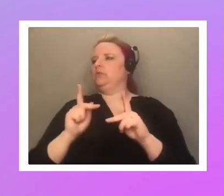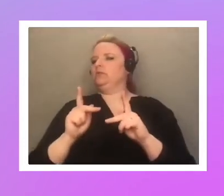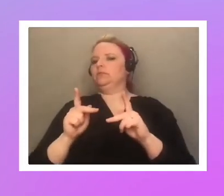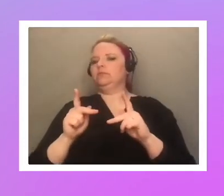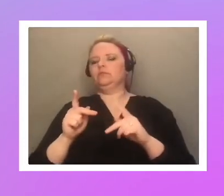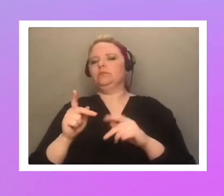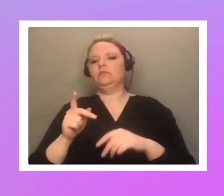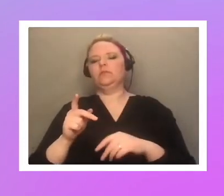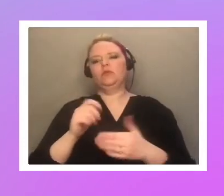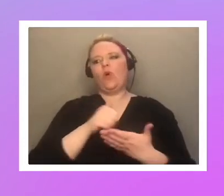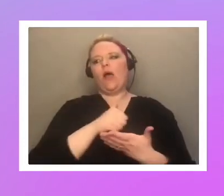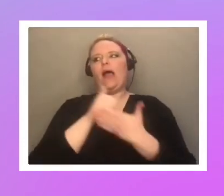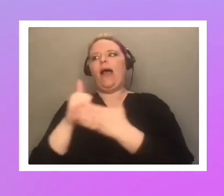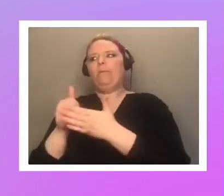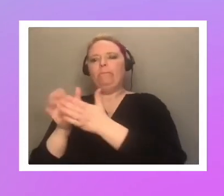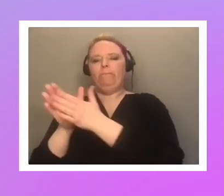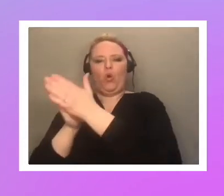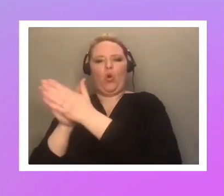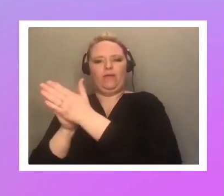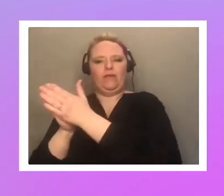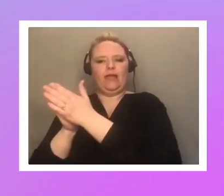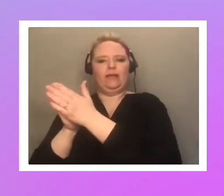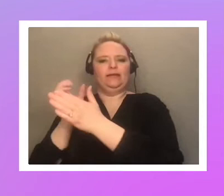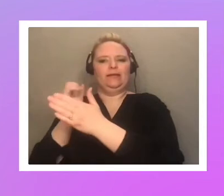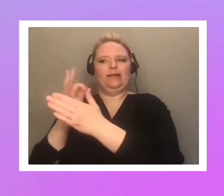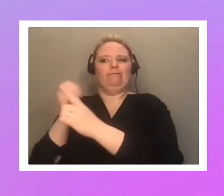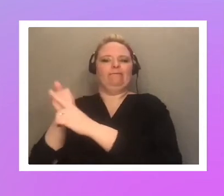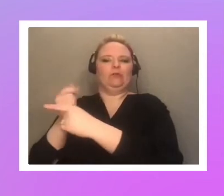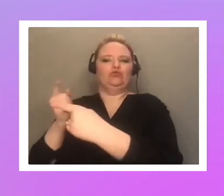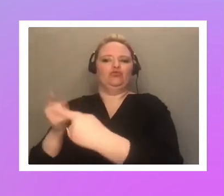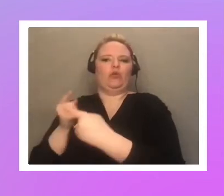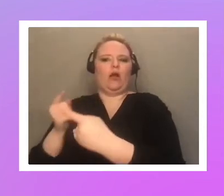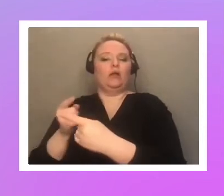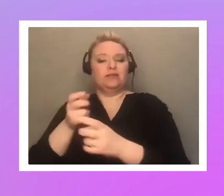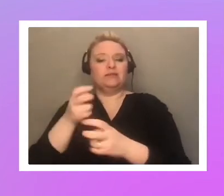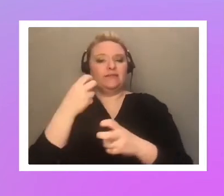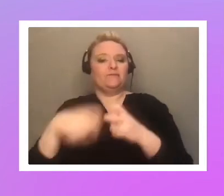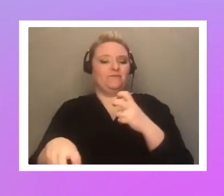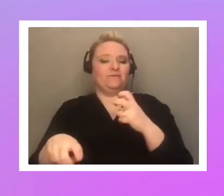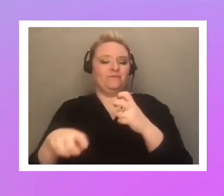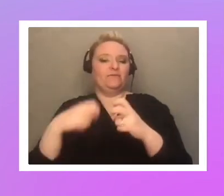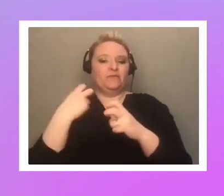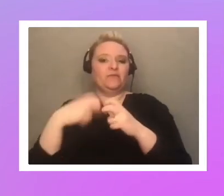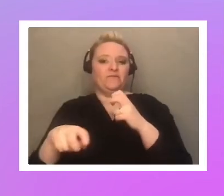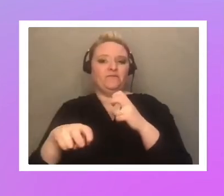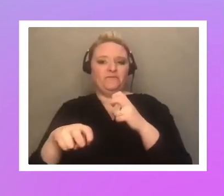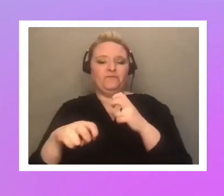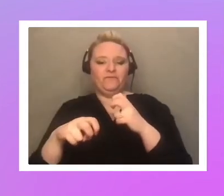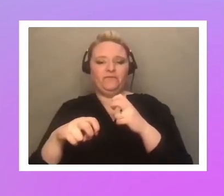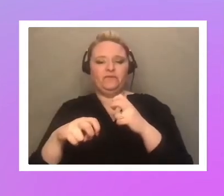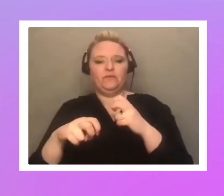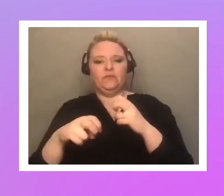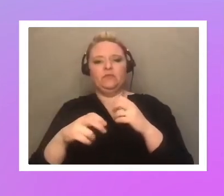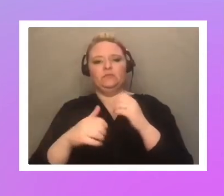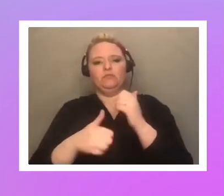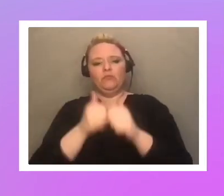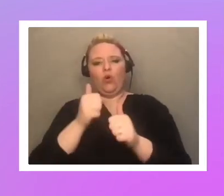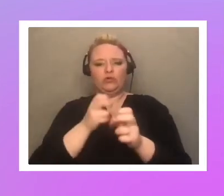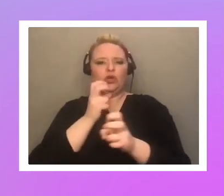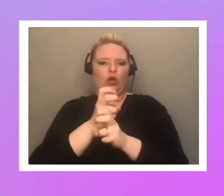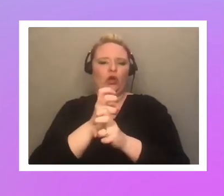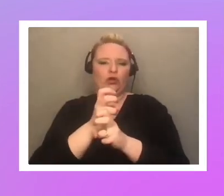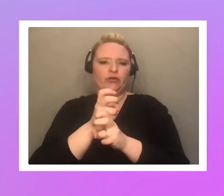them motivated during the tough times. And it's hard. Let me tell you, that's probably one of the hardest things